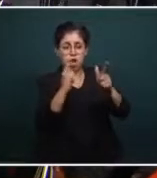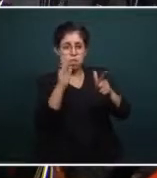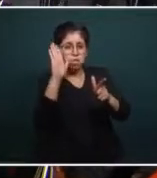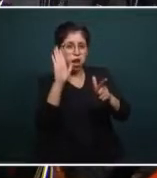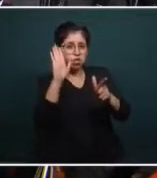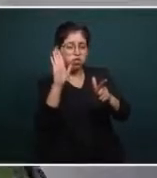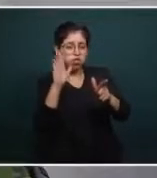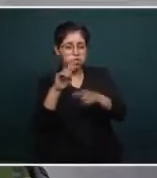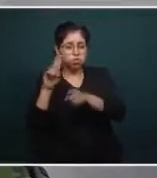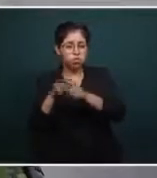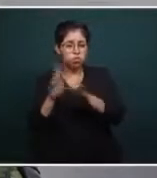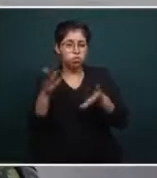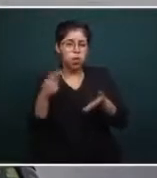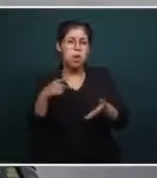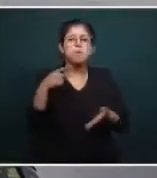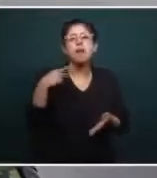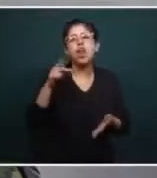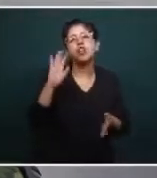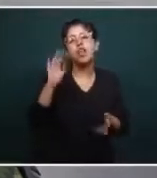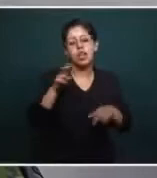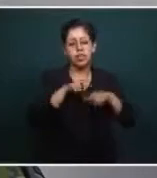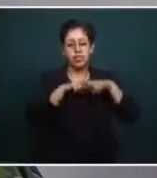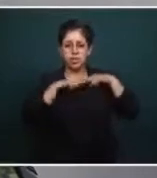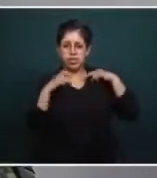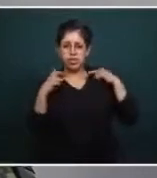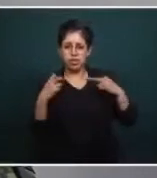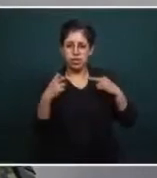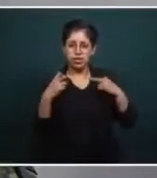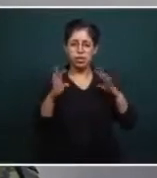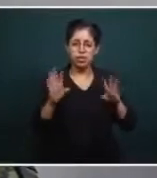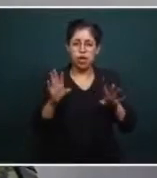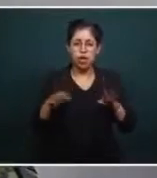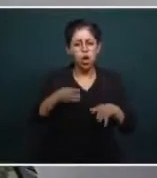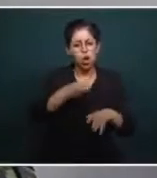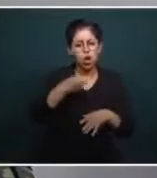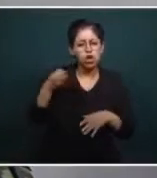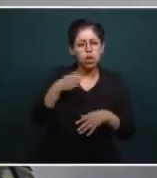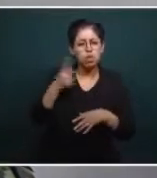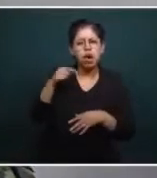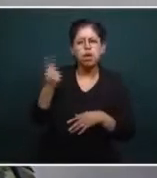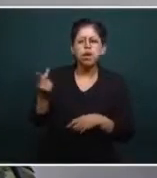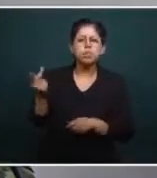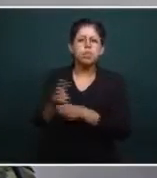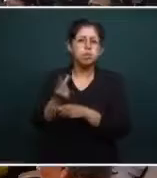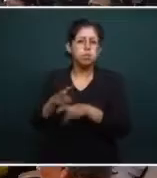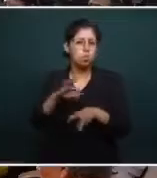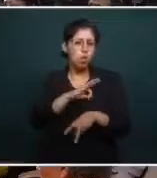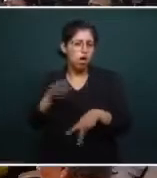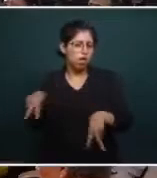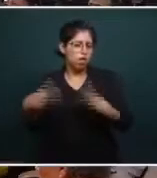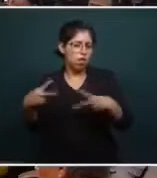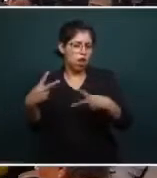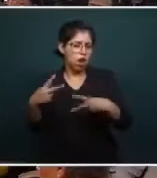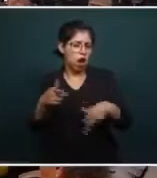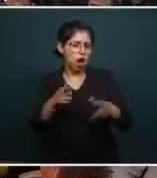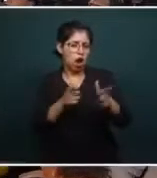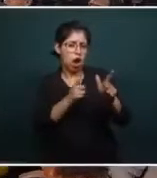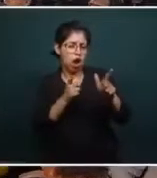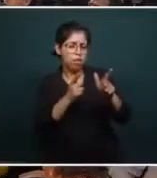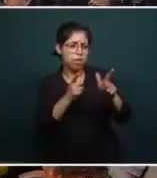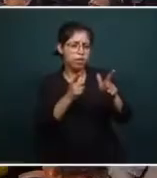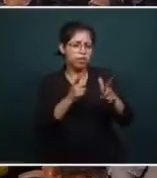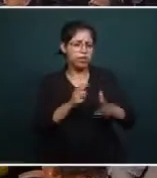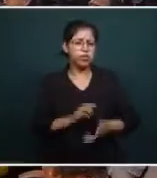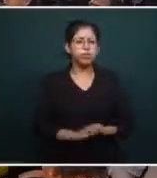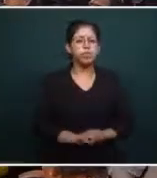in iniciativas Congress, there is an para regular initiative esta parte to y regulate this actuar part and dentro de la ley para to poder put it within the regular law la